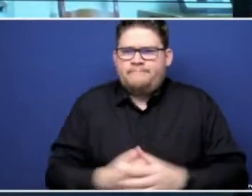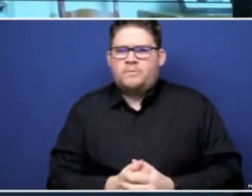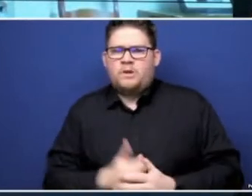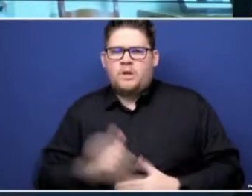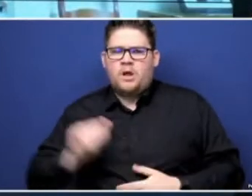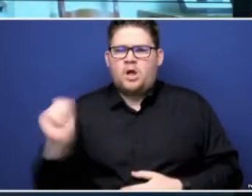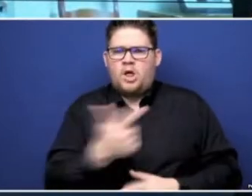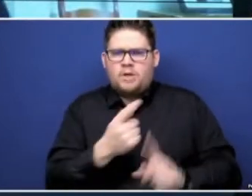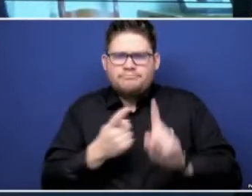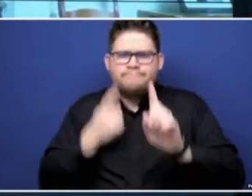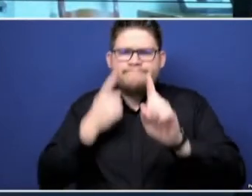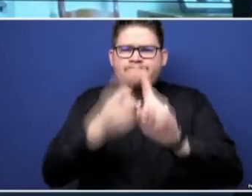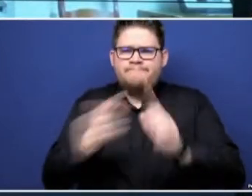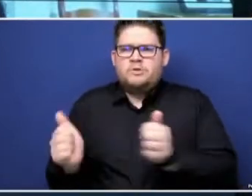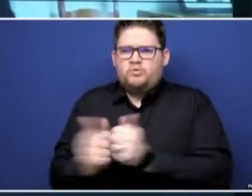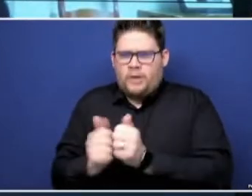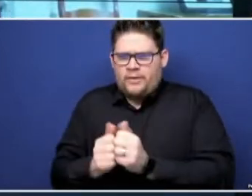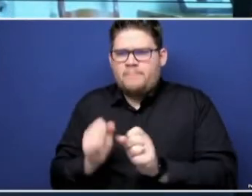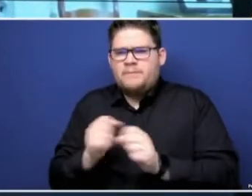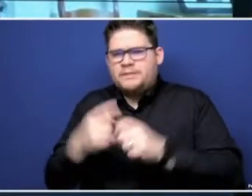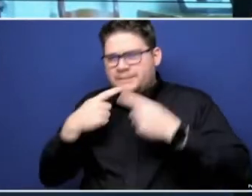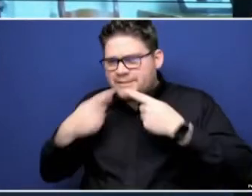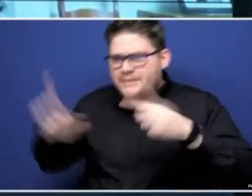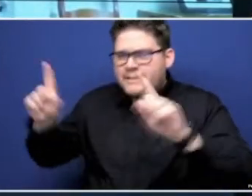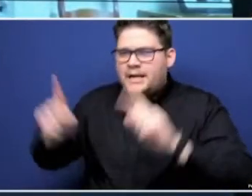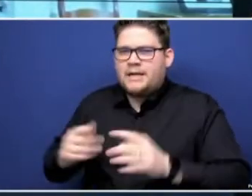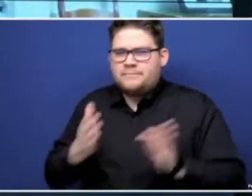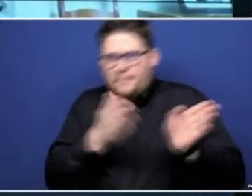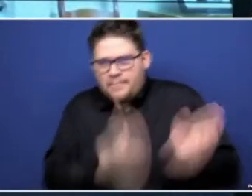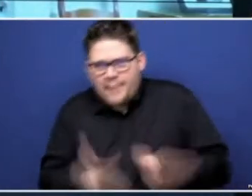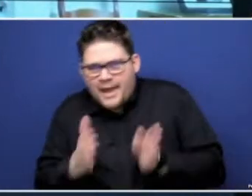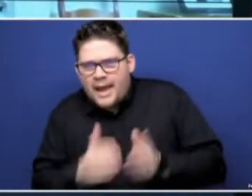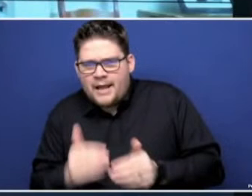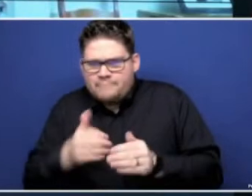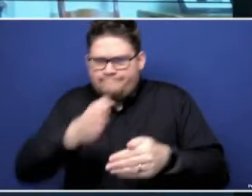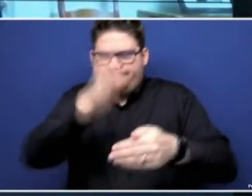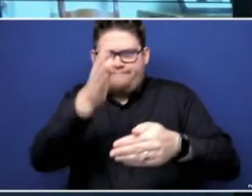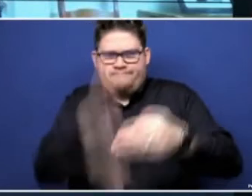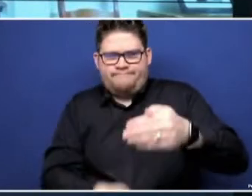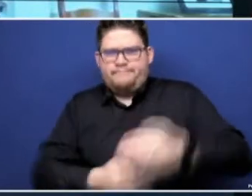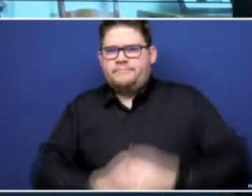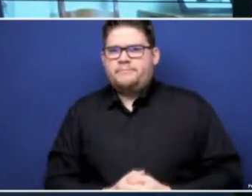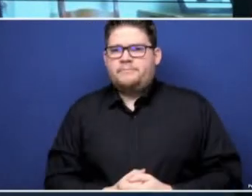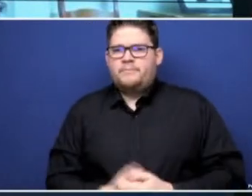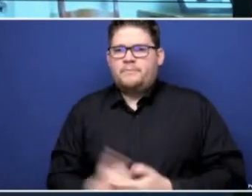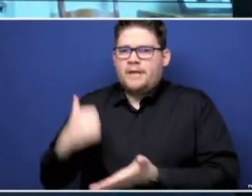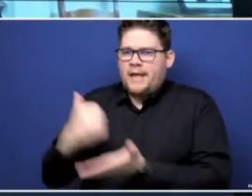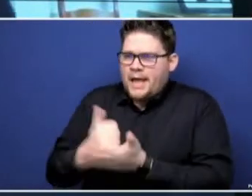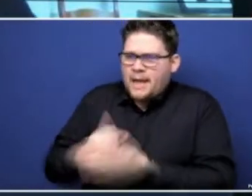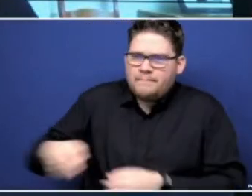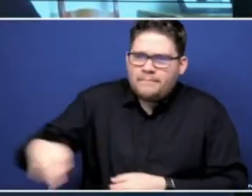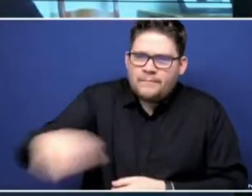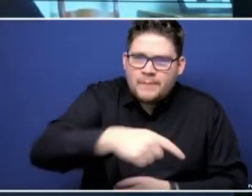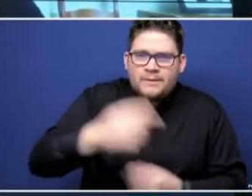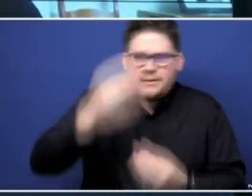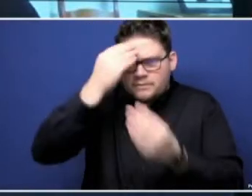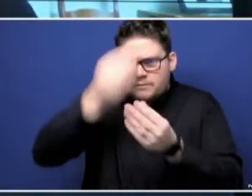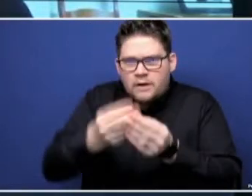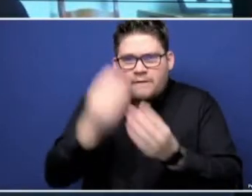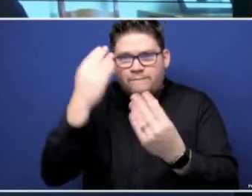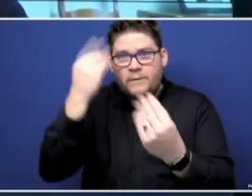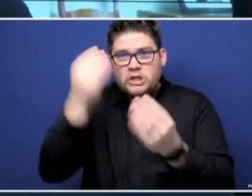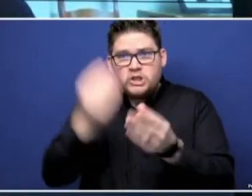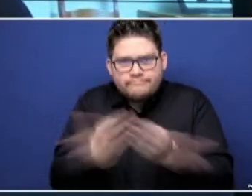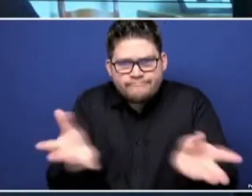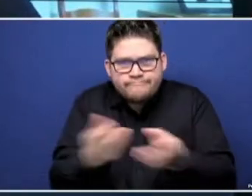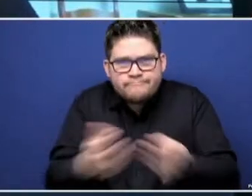large numbers of people through complex venues, and just providing that environment that they do every day